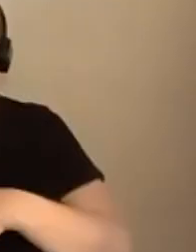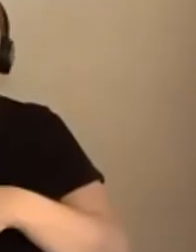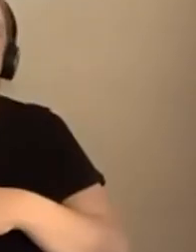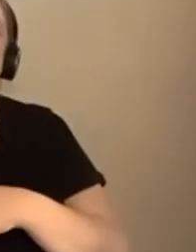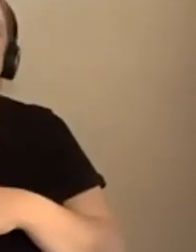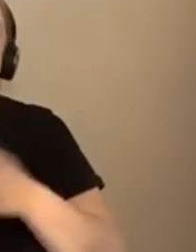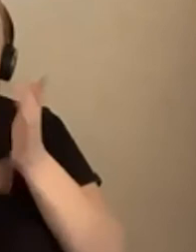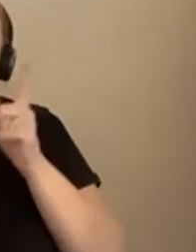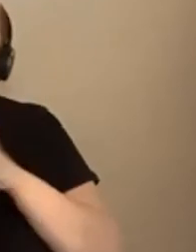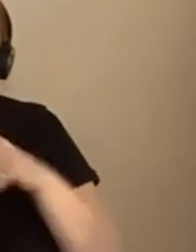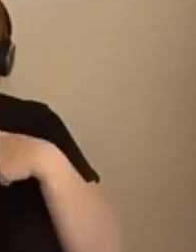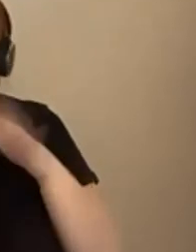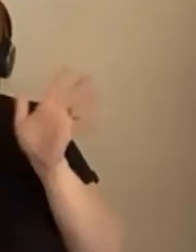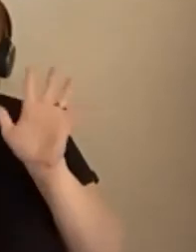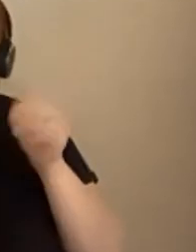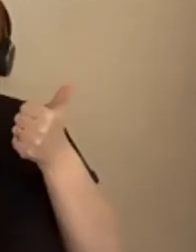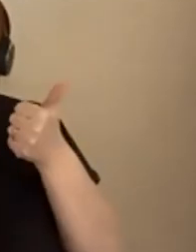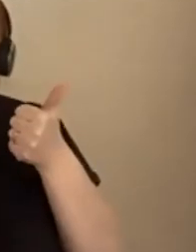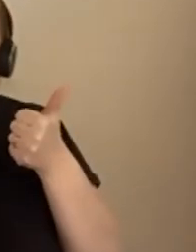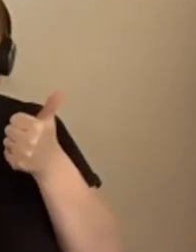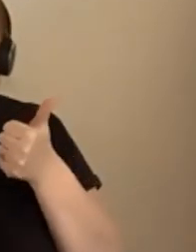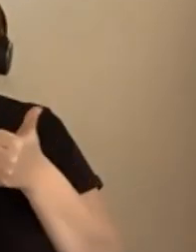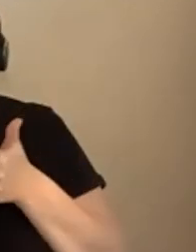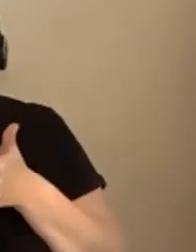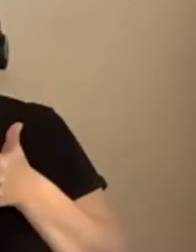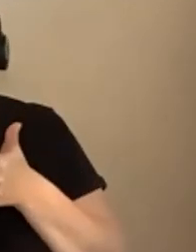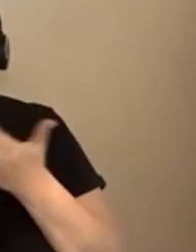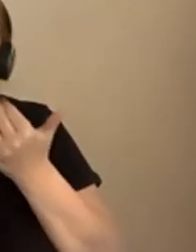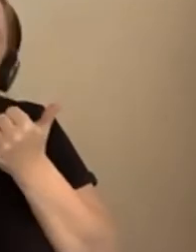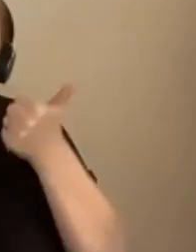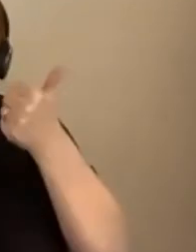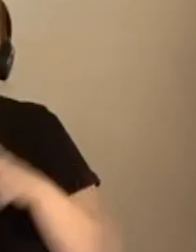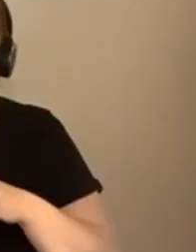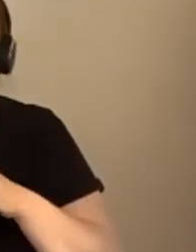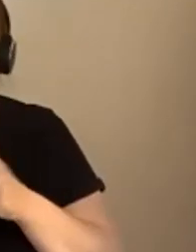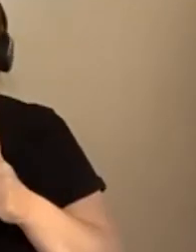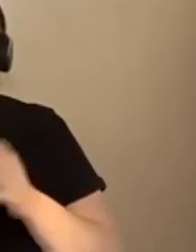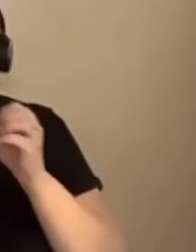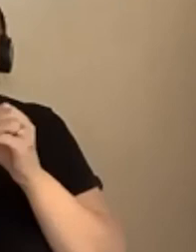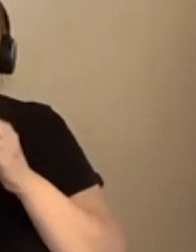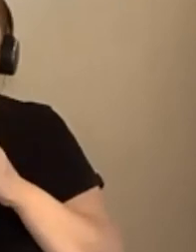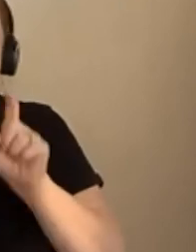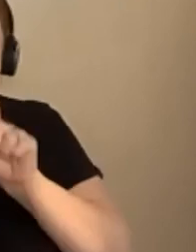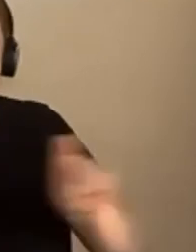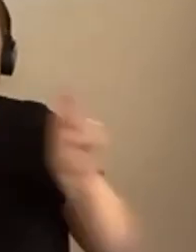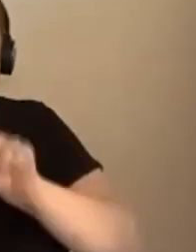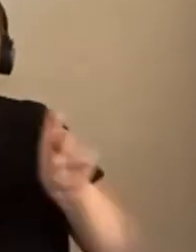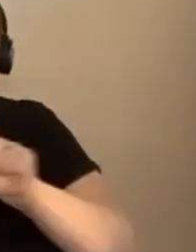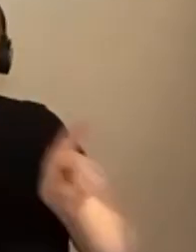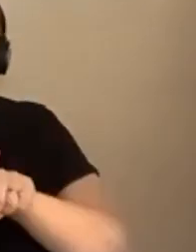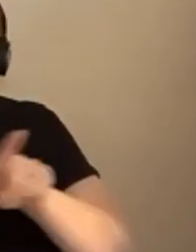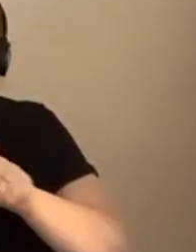Laura Phillips, thank you for the great BSL tonight. And thank you, Beau, we can't see you, but thank you for your captions as